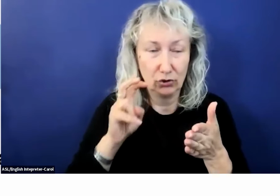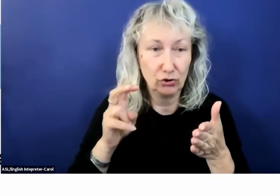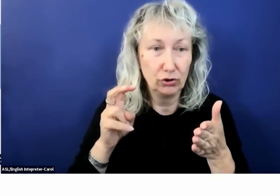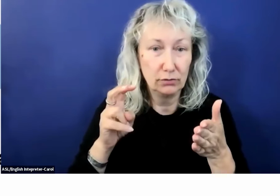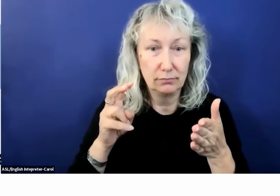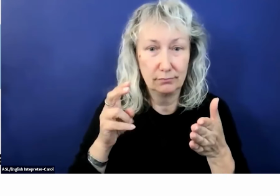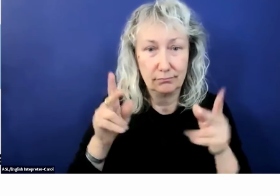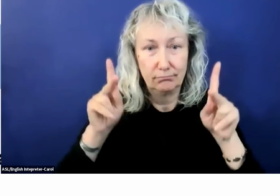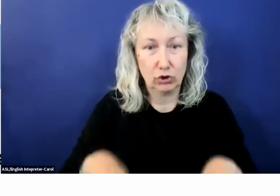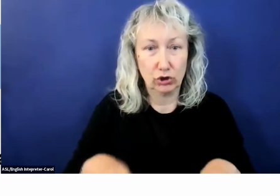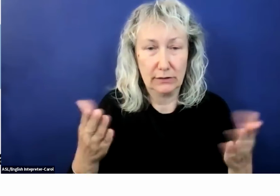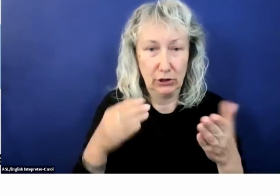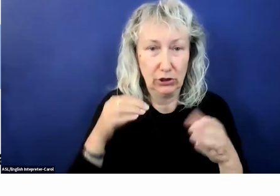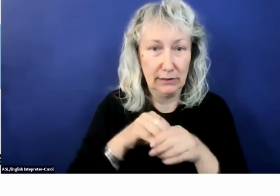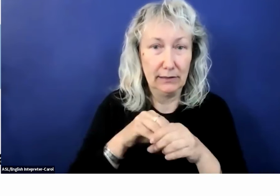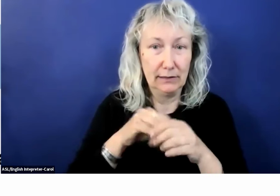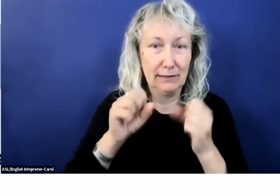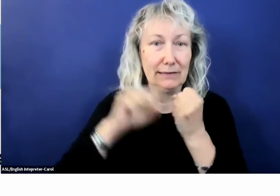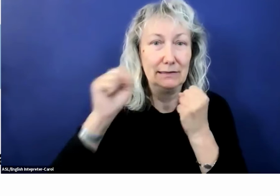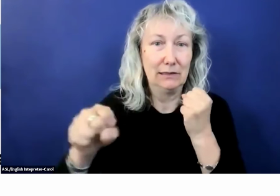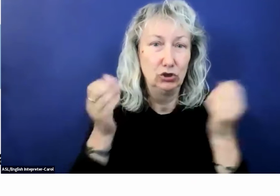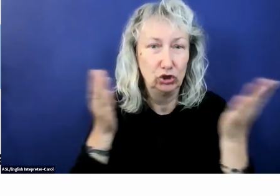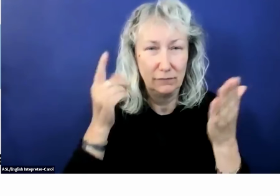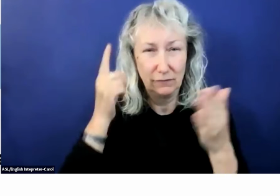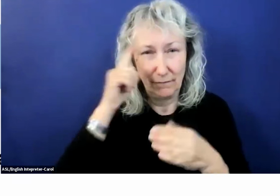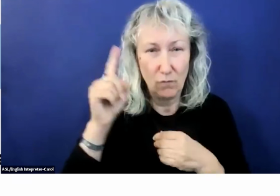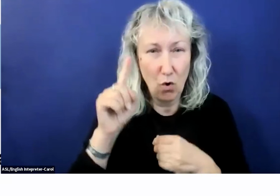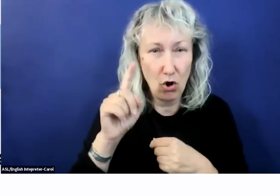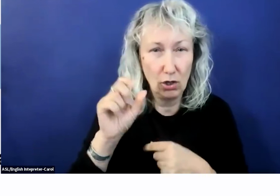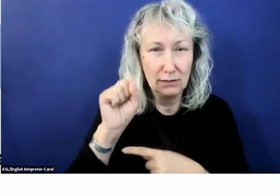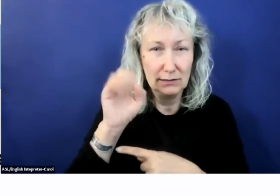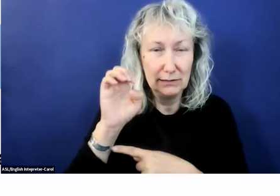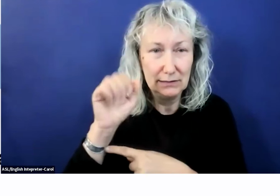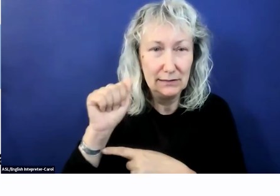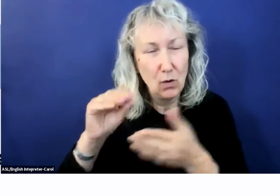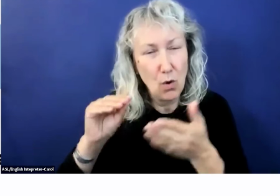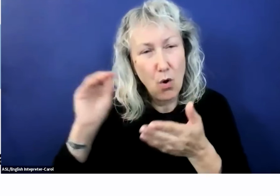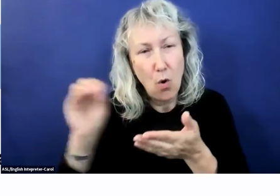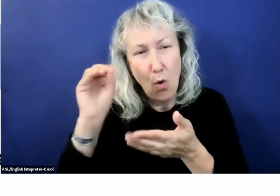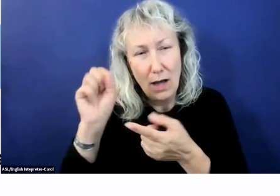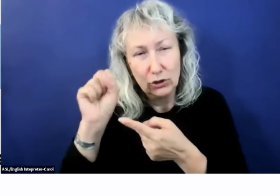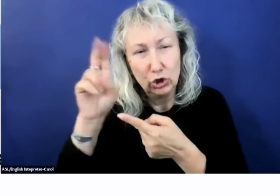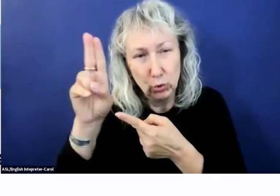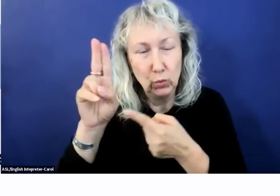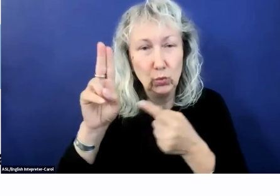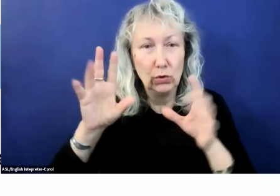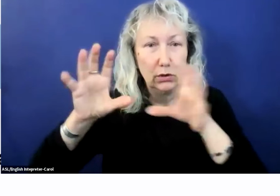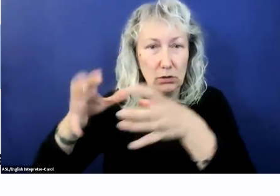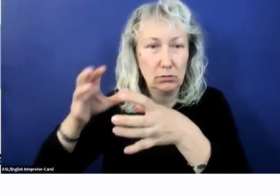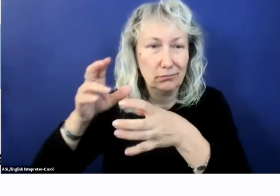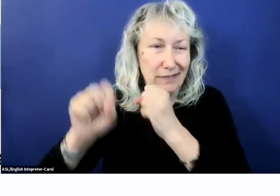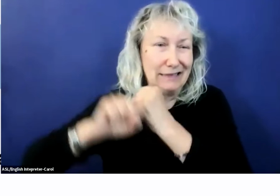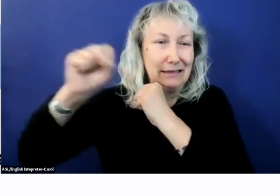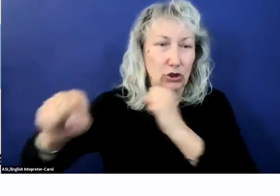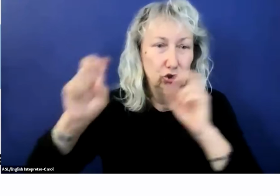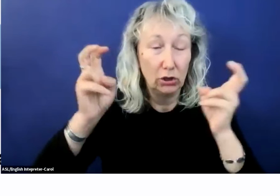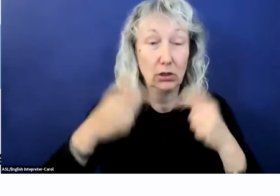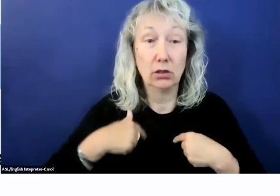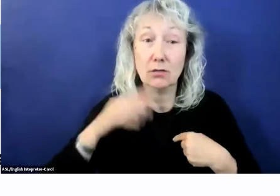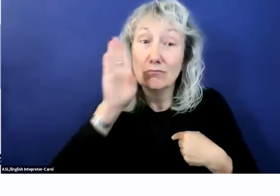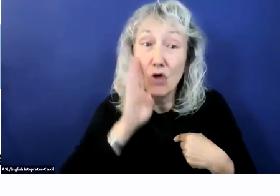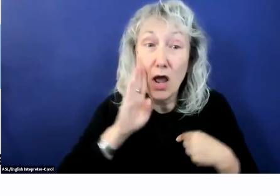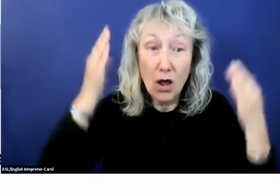State University Extension Service, and I will be your host for today. And I have brown